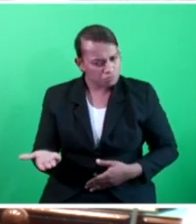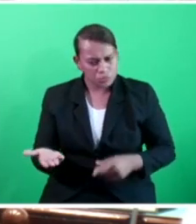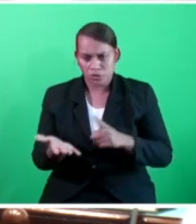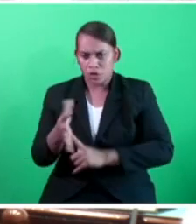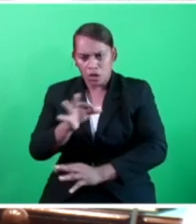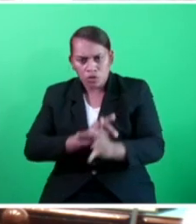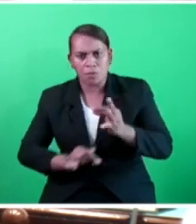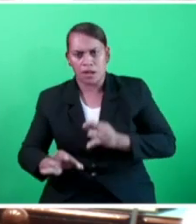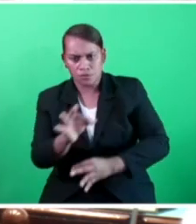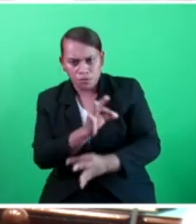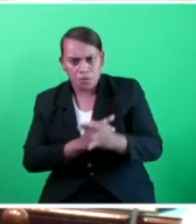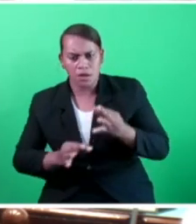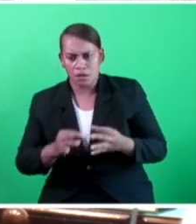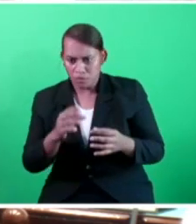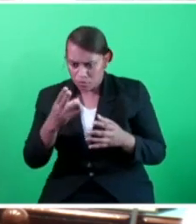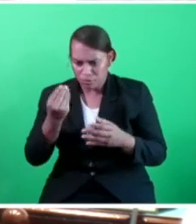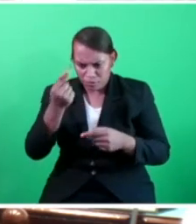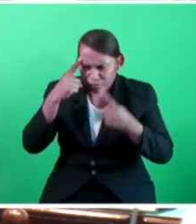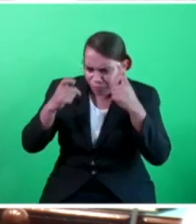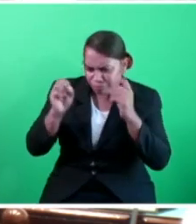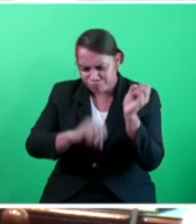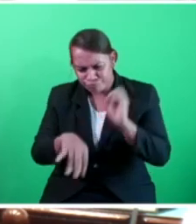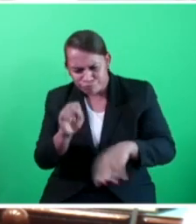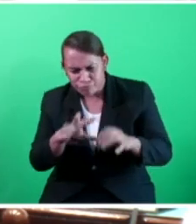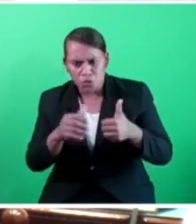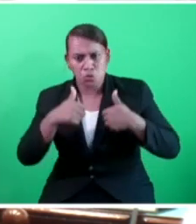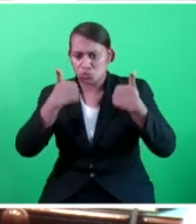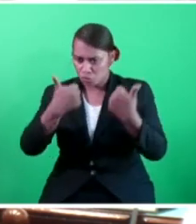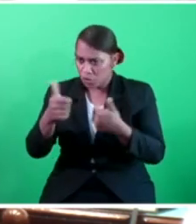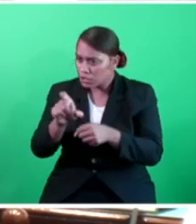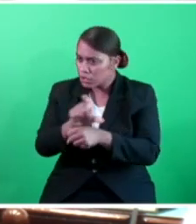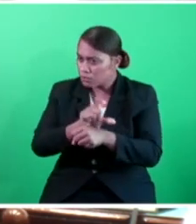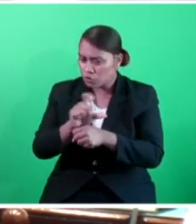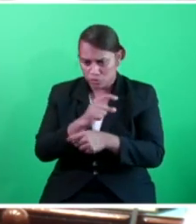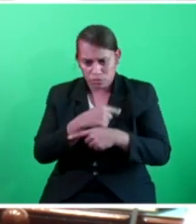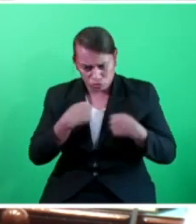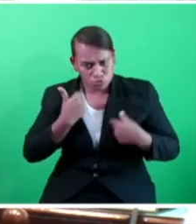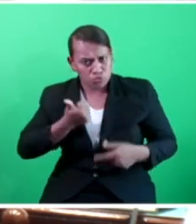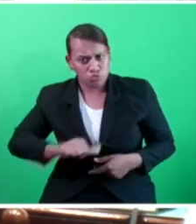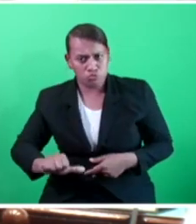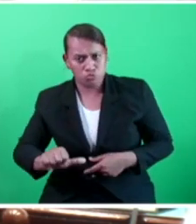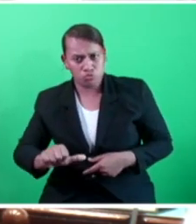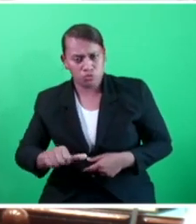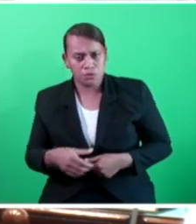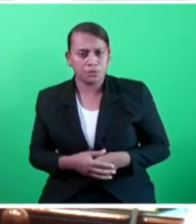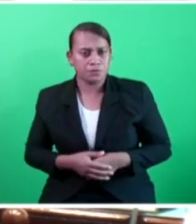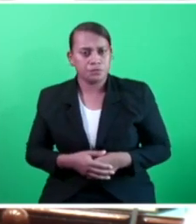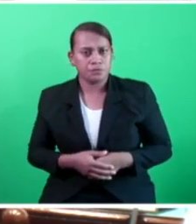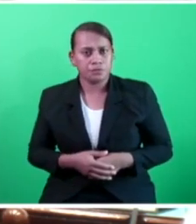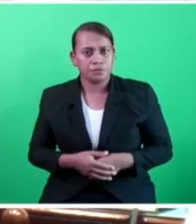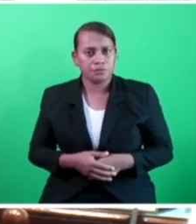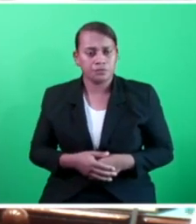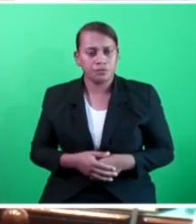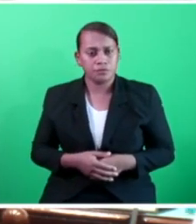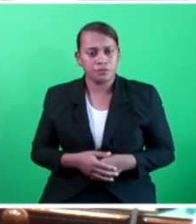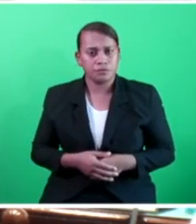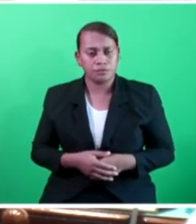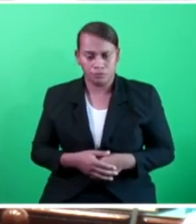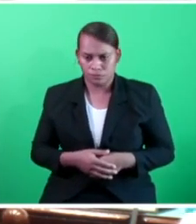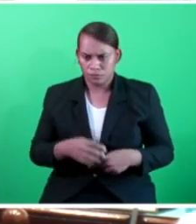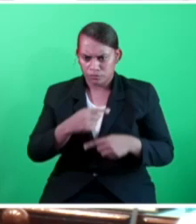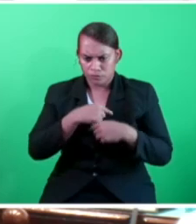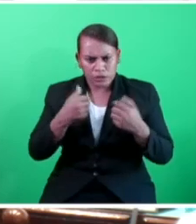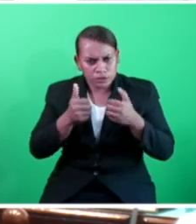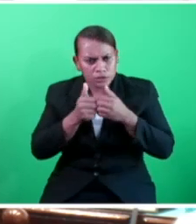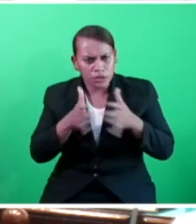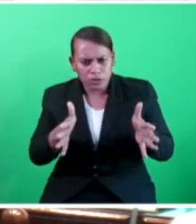available to some of the inorganic chemicals that we have been utilizing. The speaker said, we have started this review with an open mind.